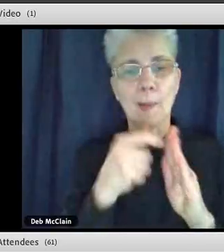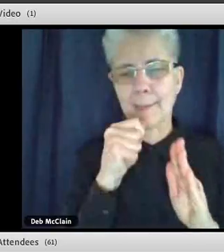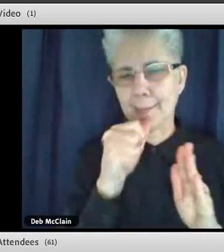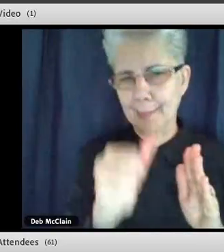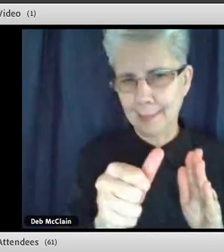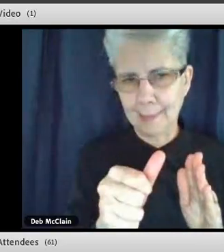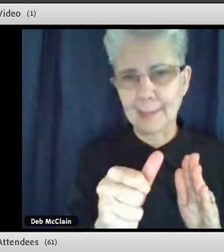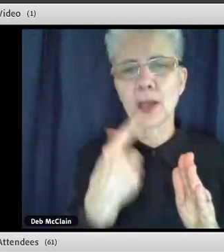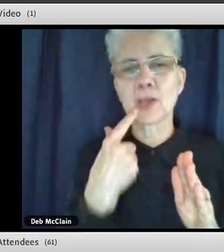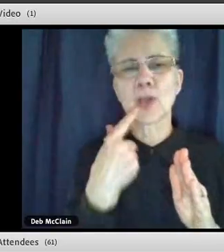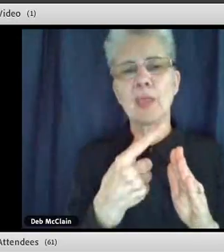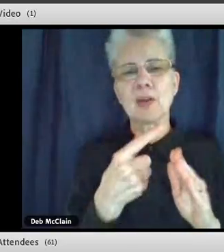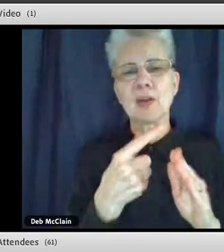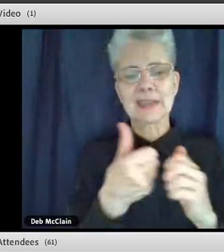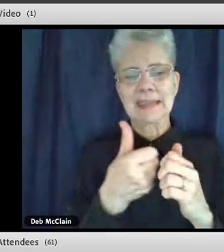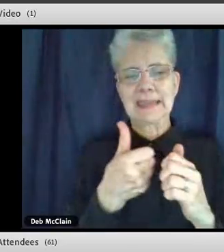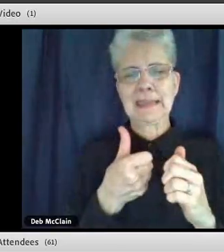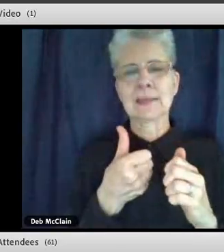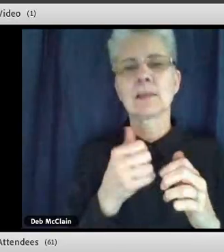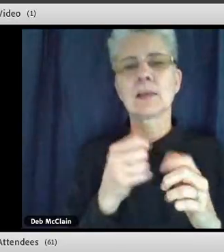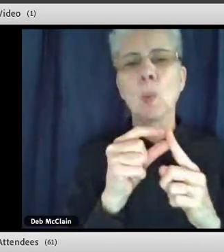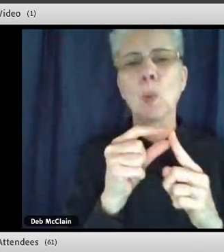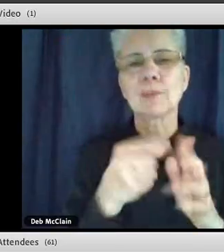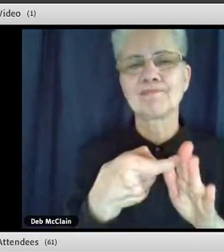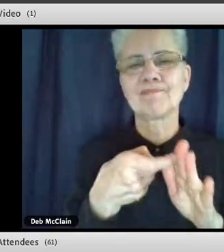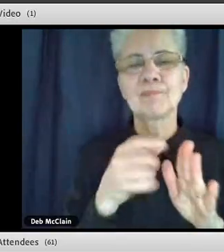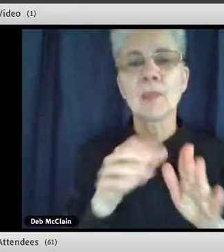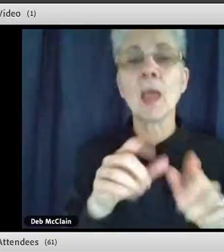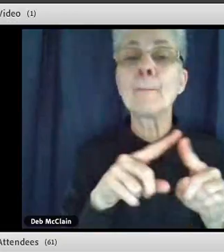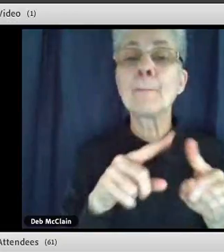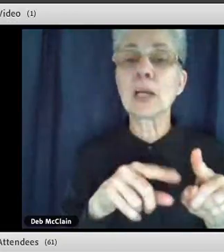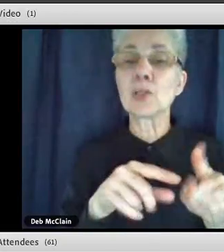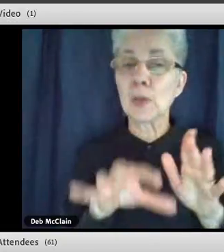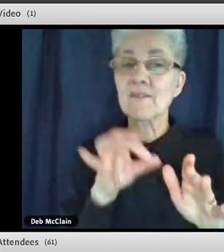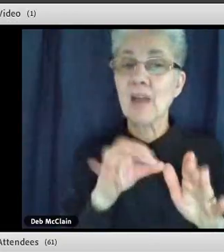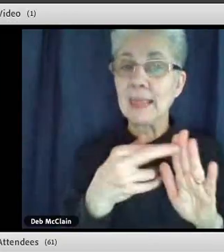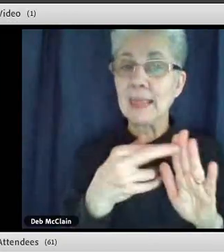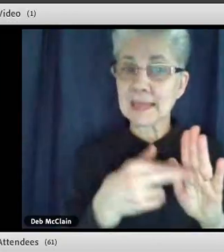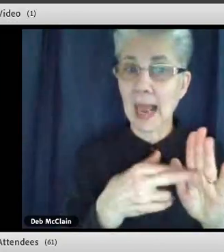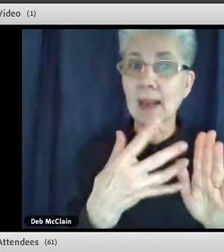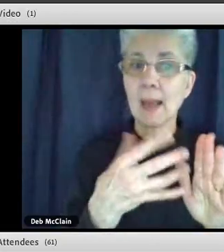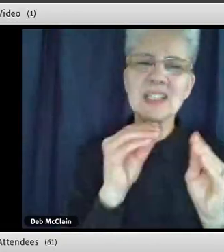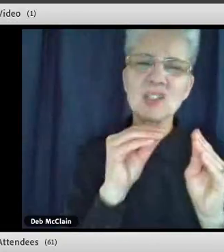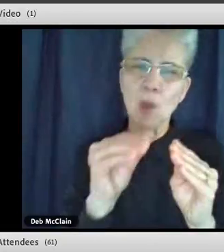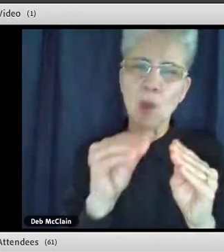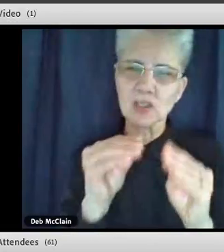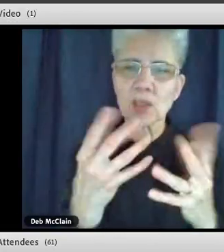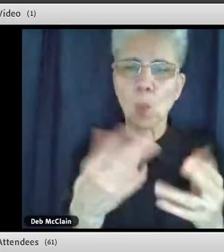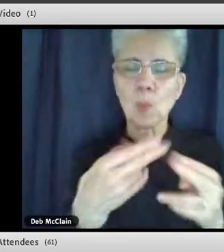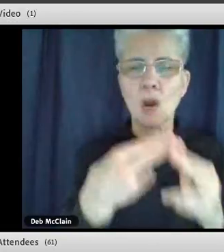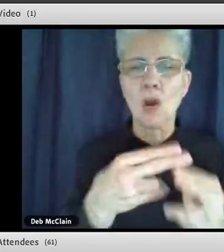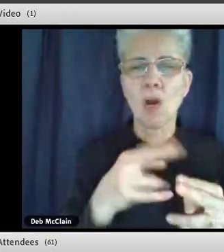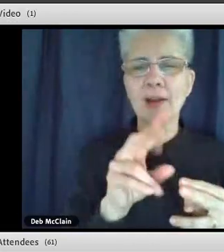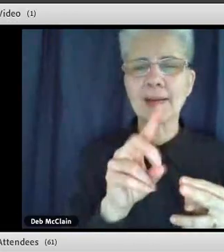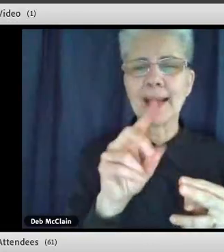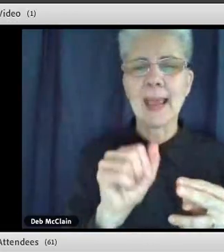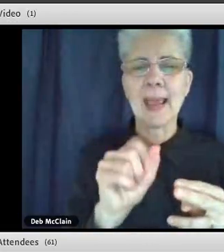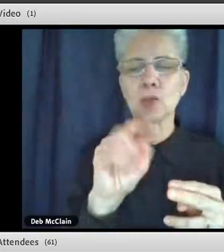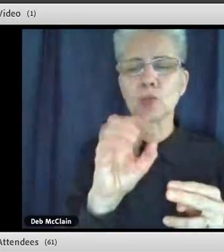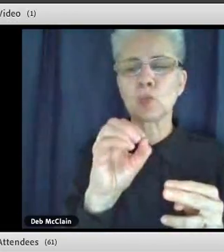kind of shying away from the term rules. But you can find these guidelines or instructions in what's called the Rda Toolkit.